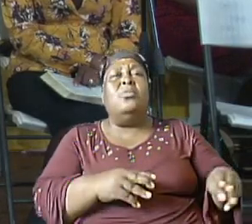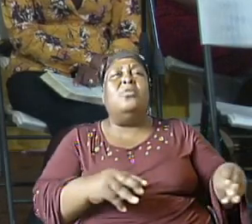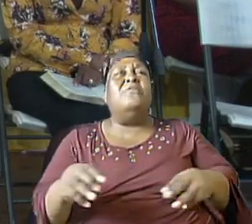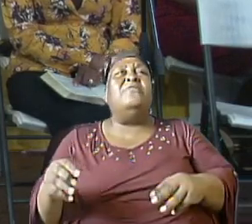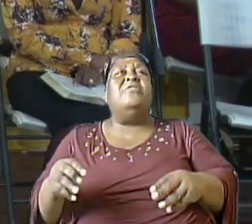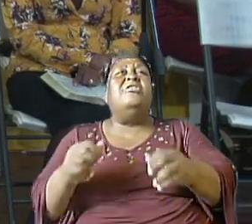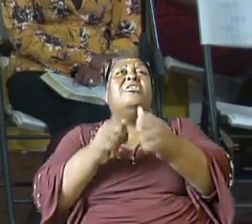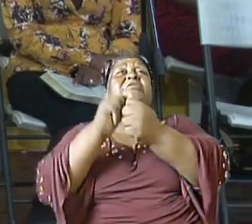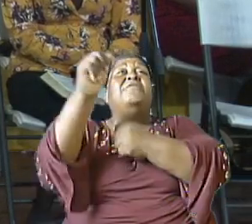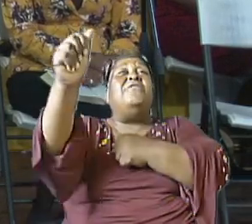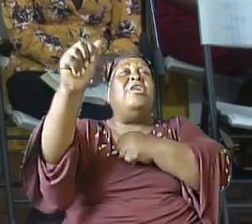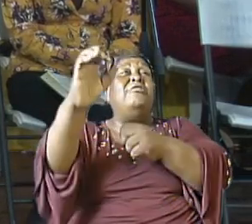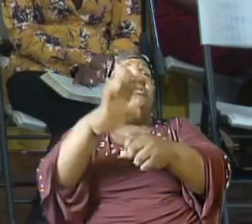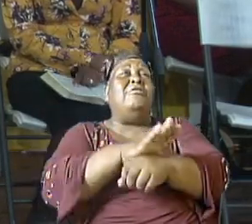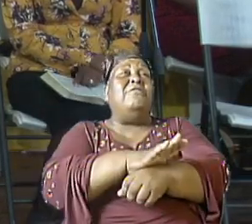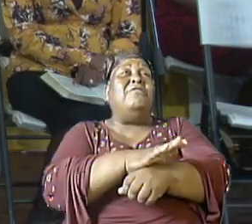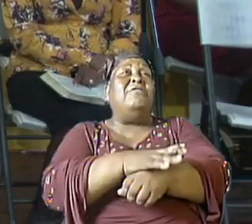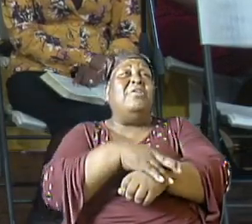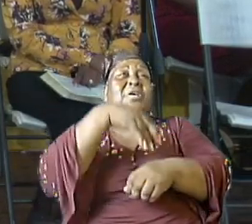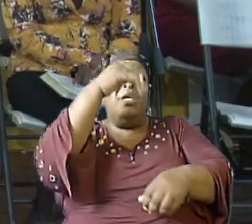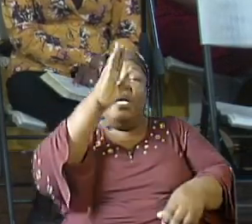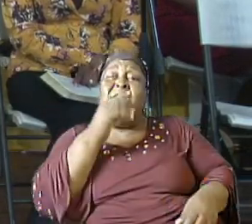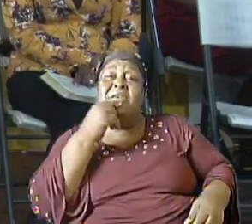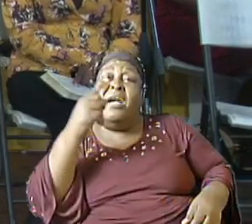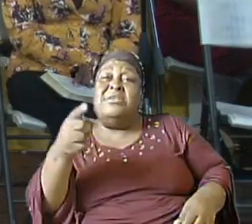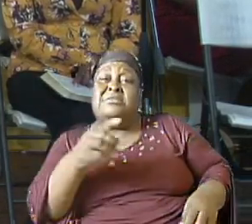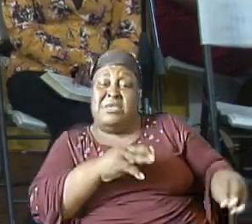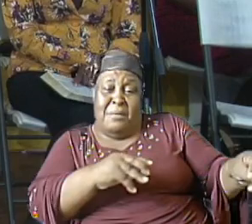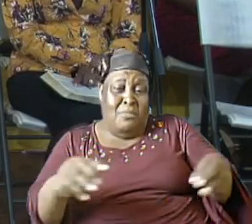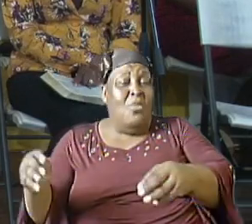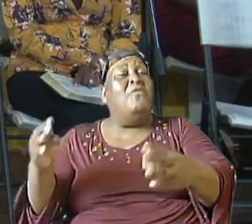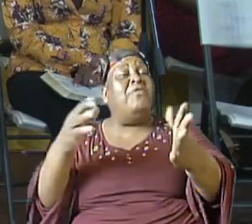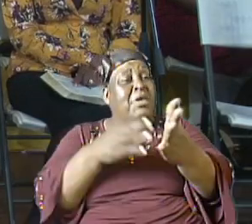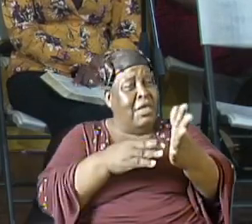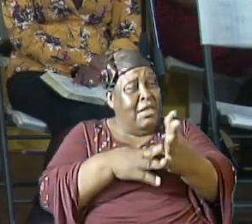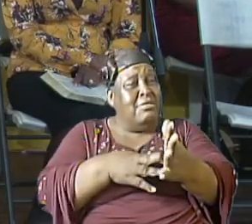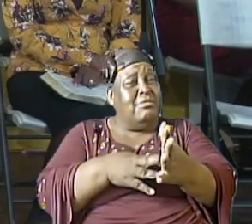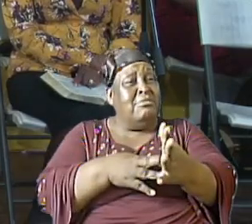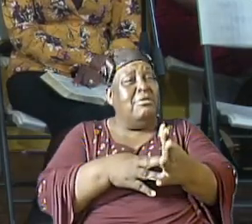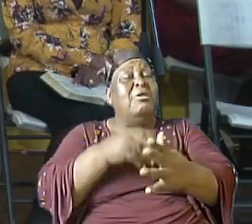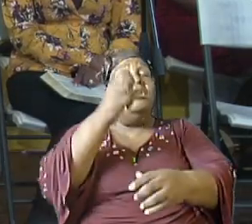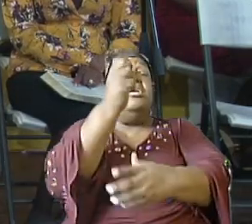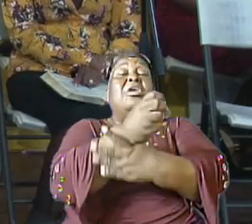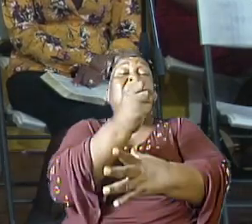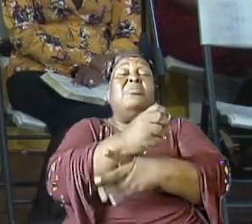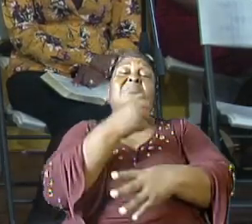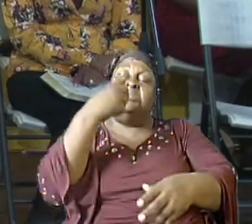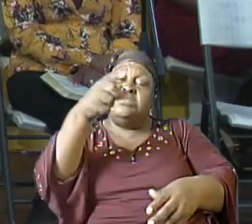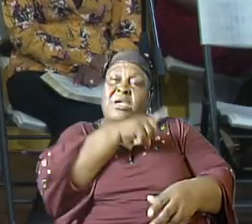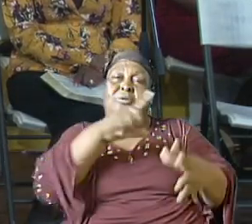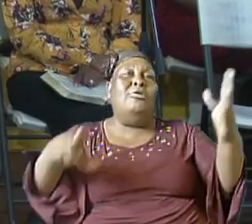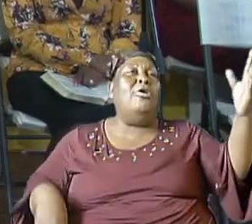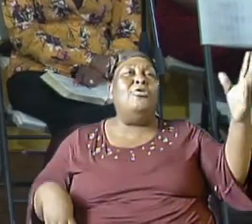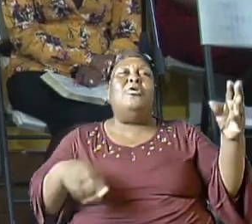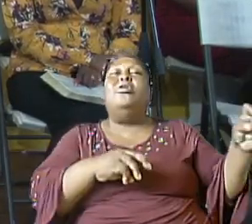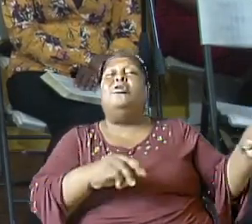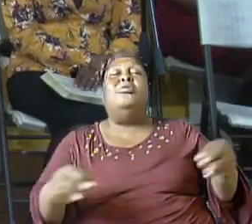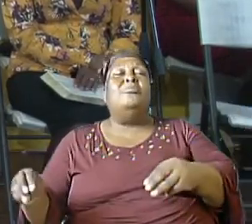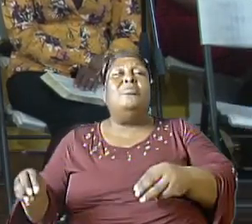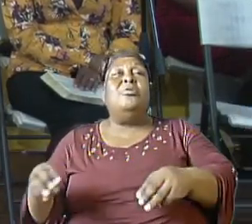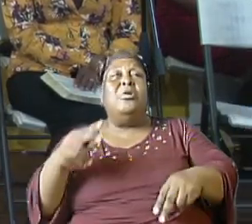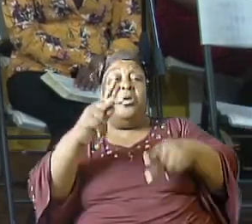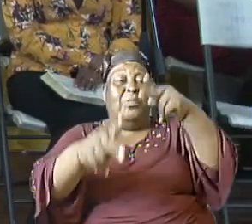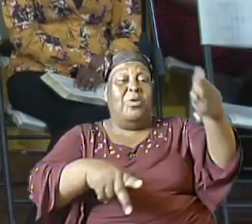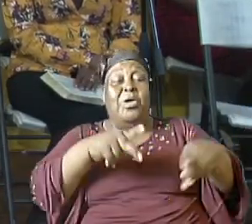enough so he could pause. And when God said, move again, he said, all right, Lord, I will move again. Hallelujah. Ready to go.